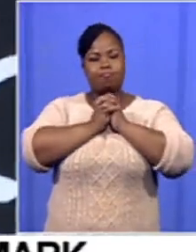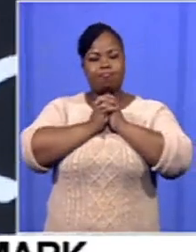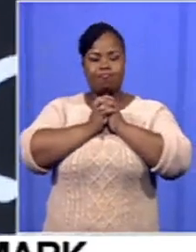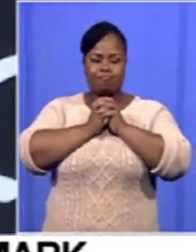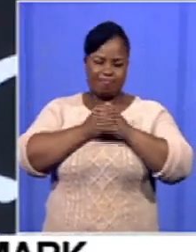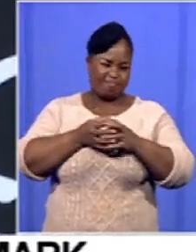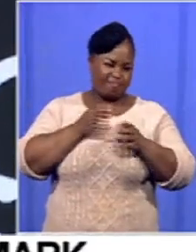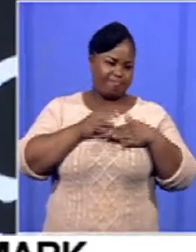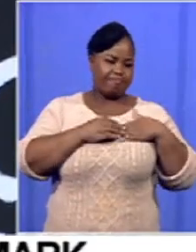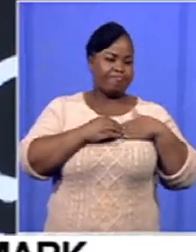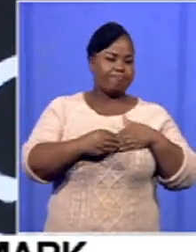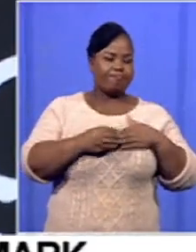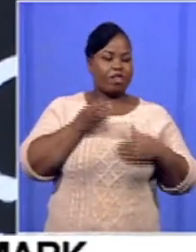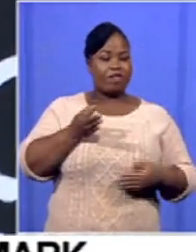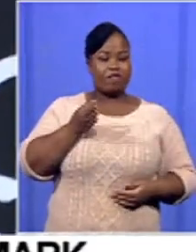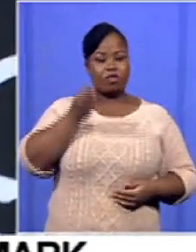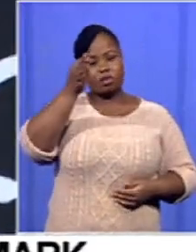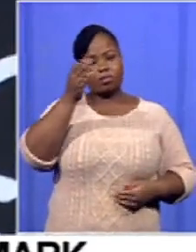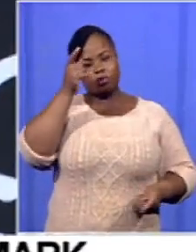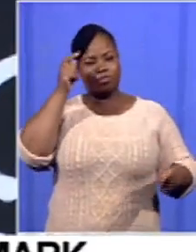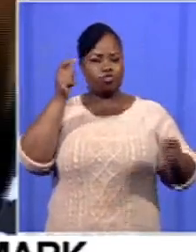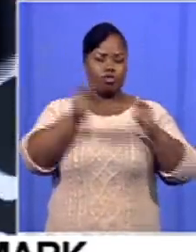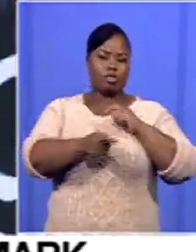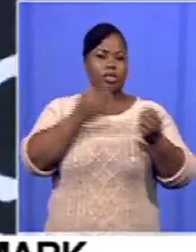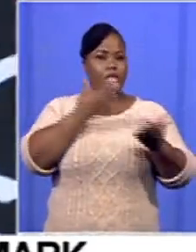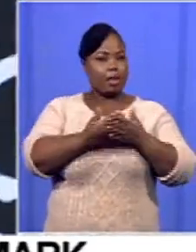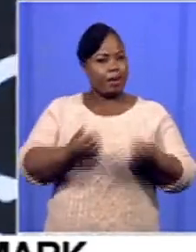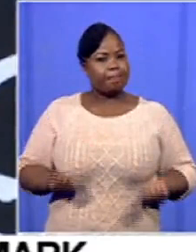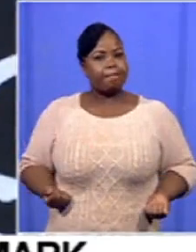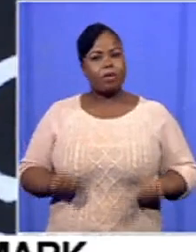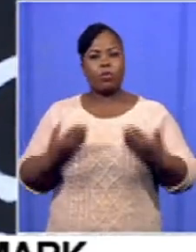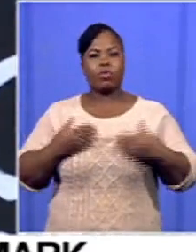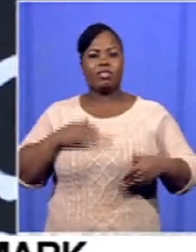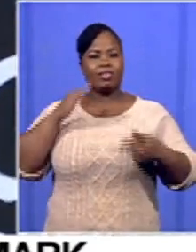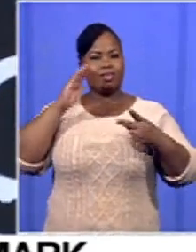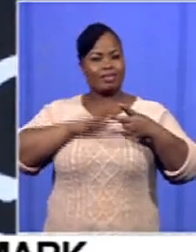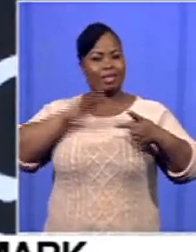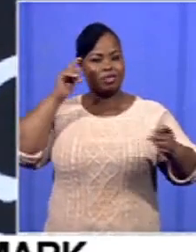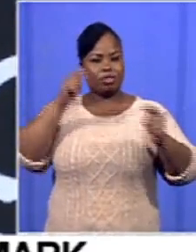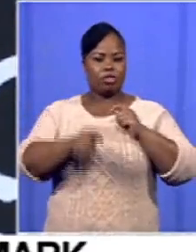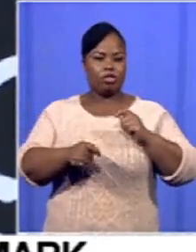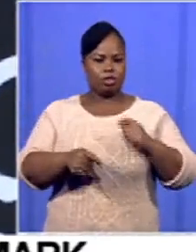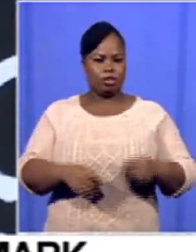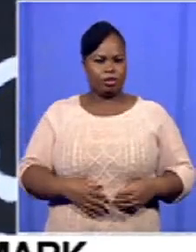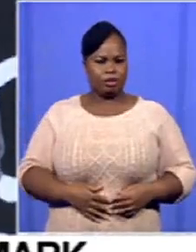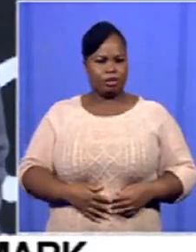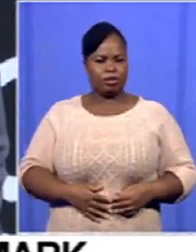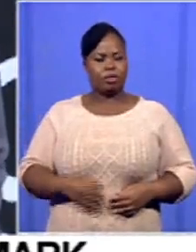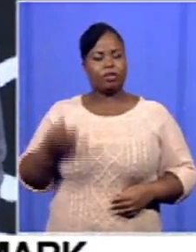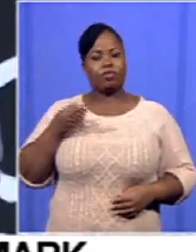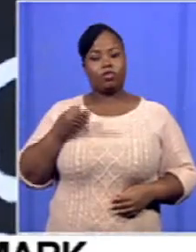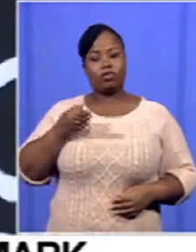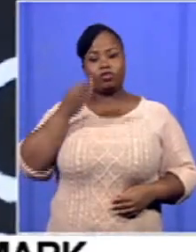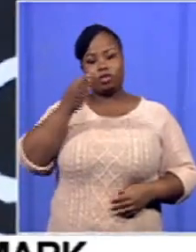forward, and build a change that will deliver the second transition and a future